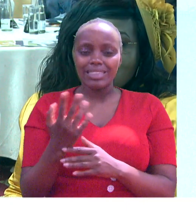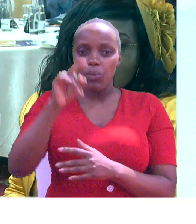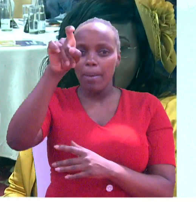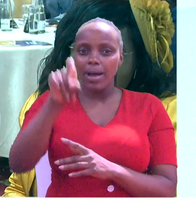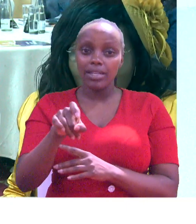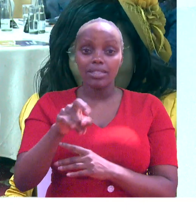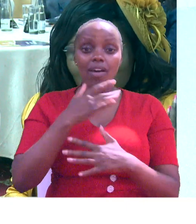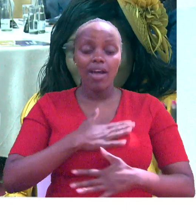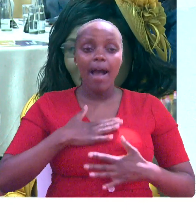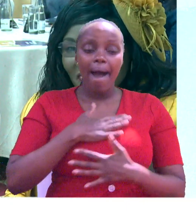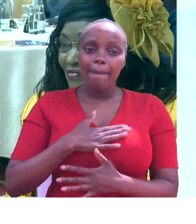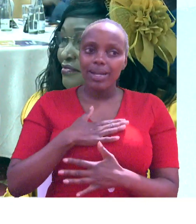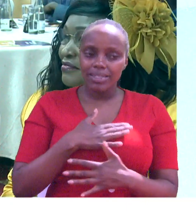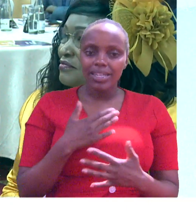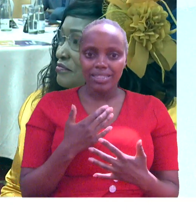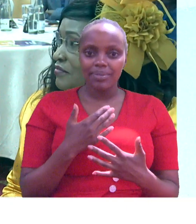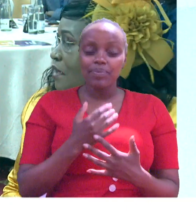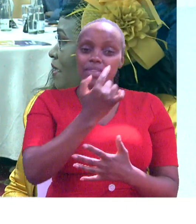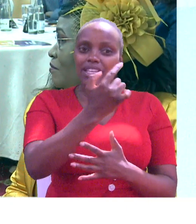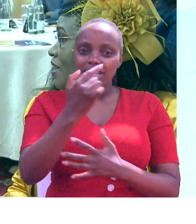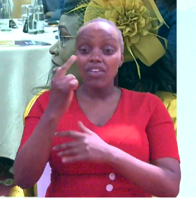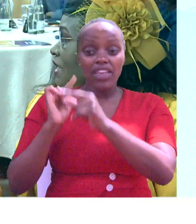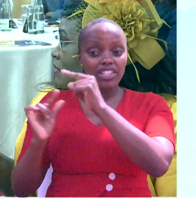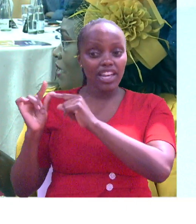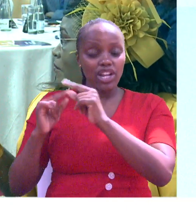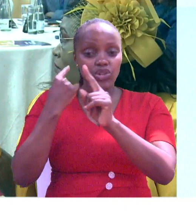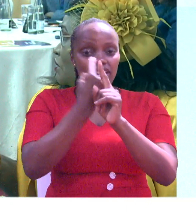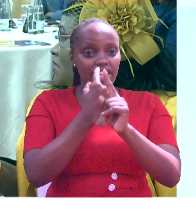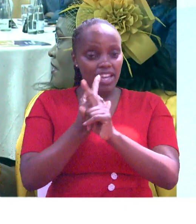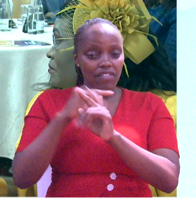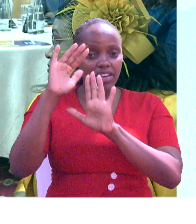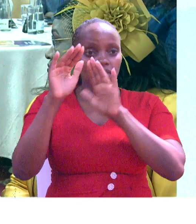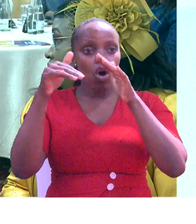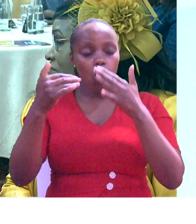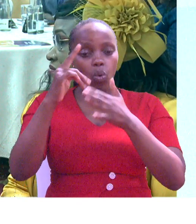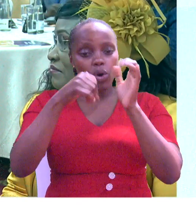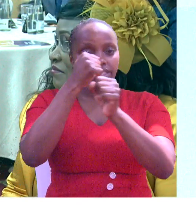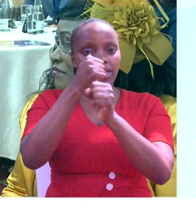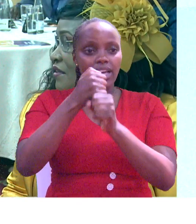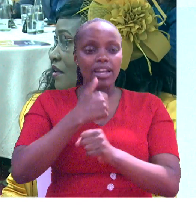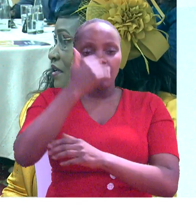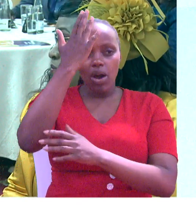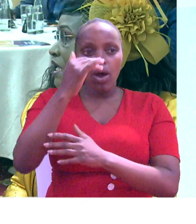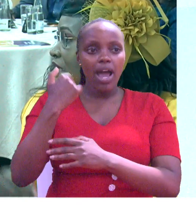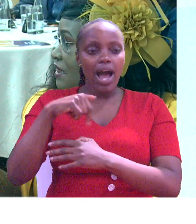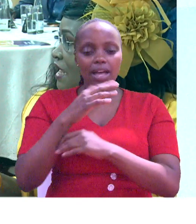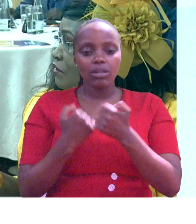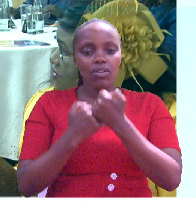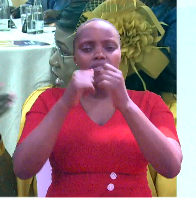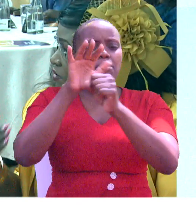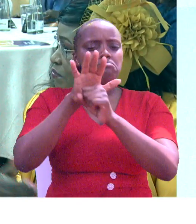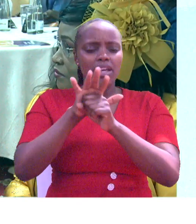We must appreciate intergenerational approach. We must appreciate what has been done because we stand on the shoulders of